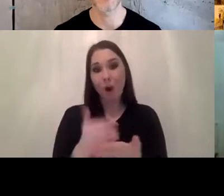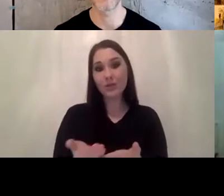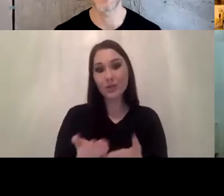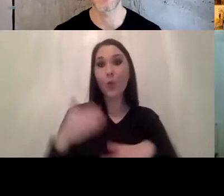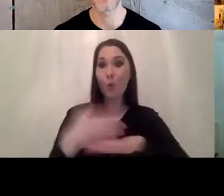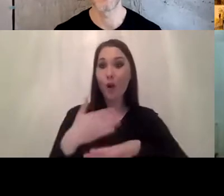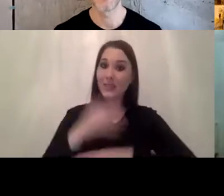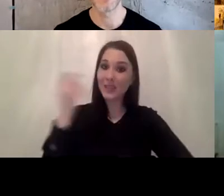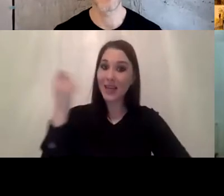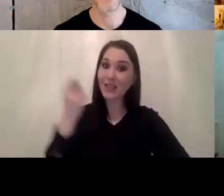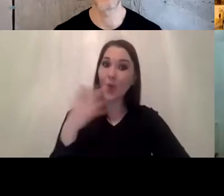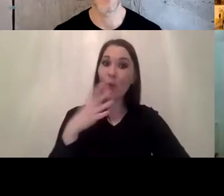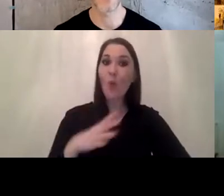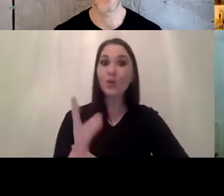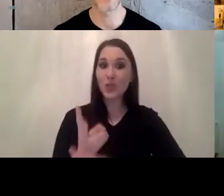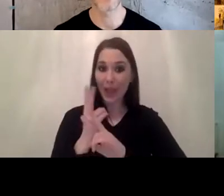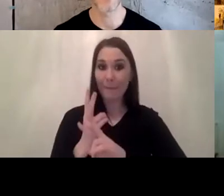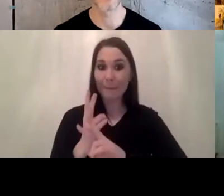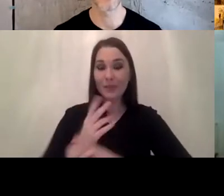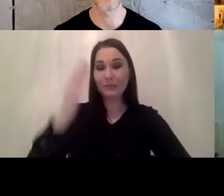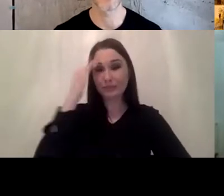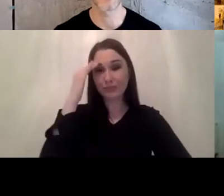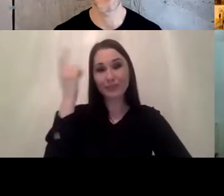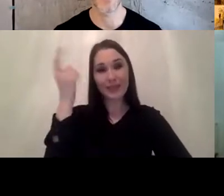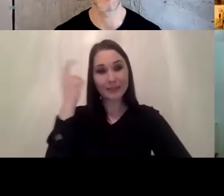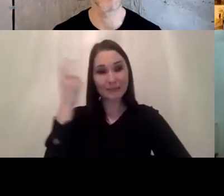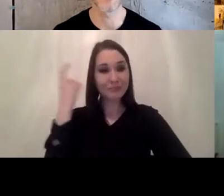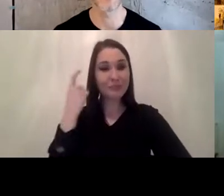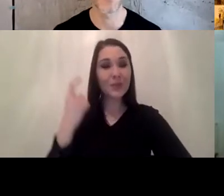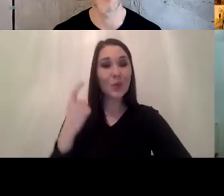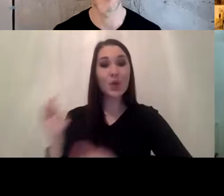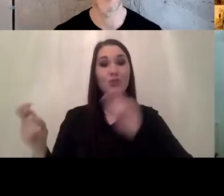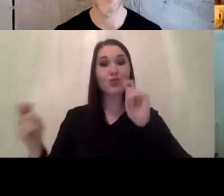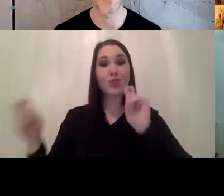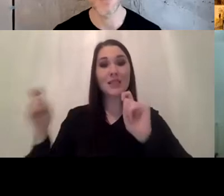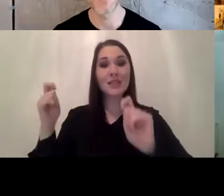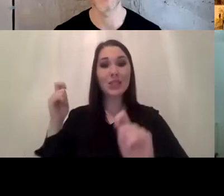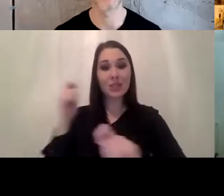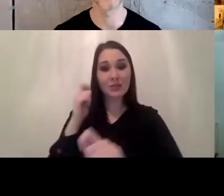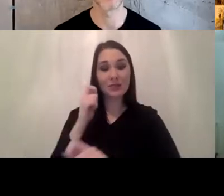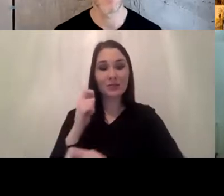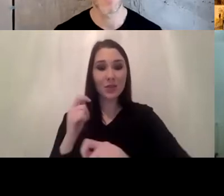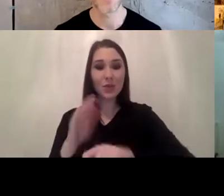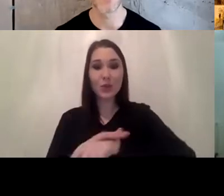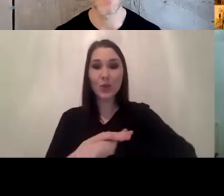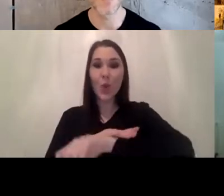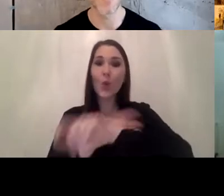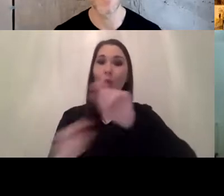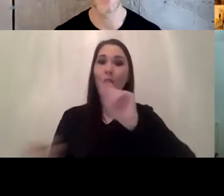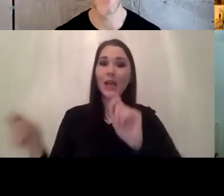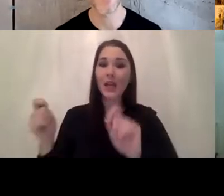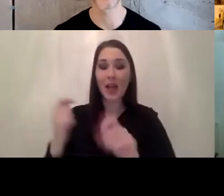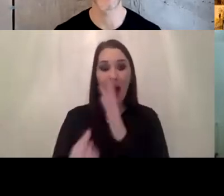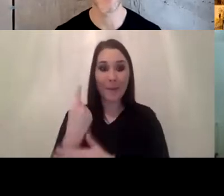want to keep. And I think being mindful of that as the transition starts to happen is going to be important, so that we can keep those going,